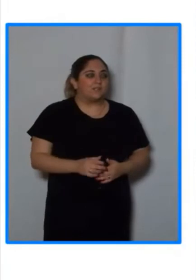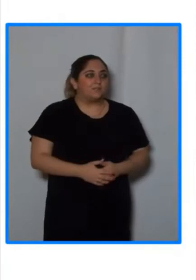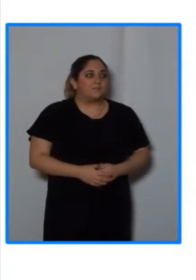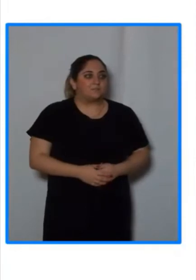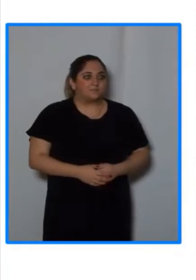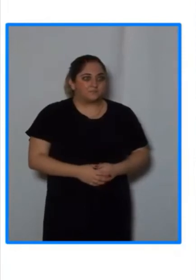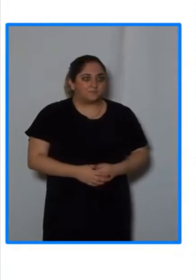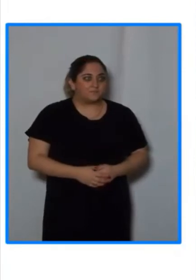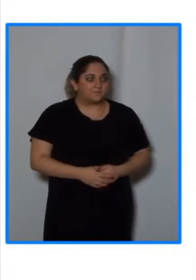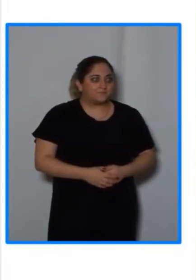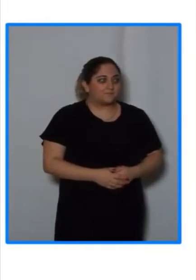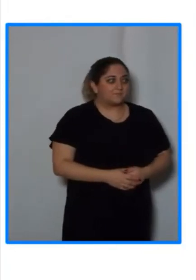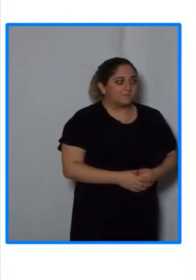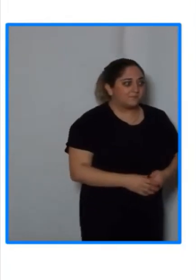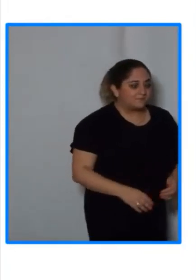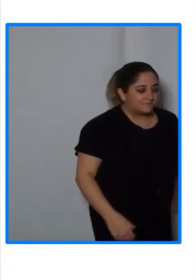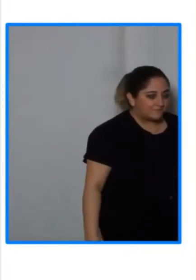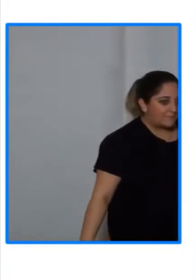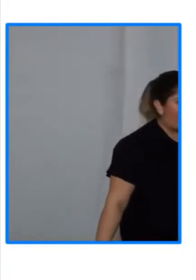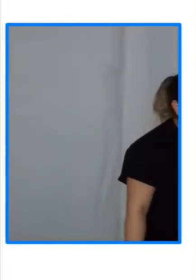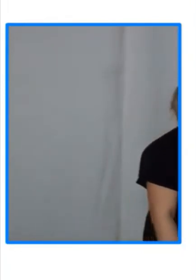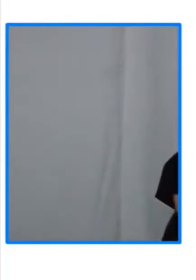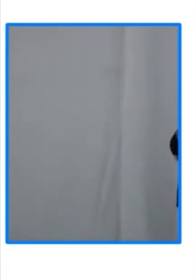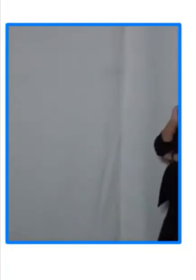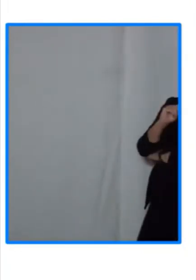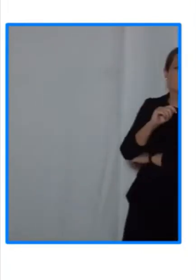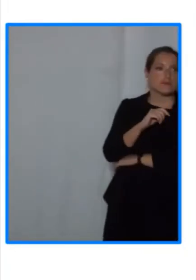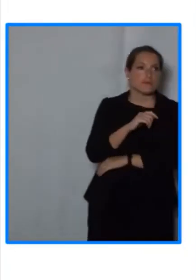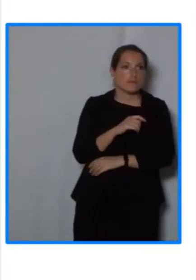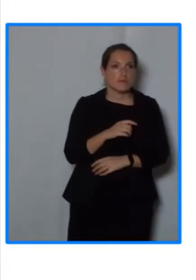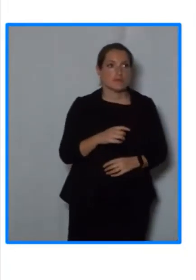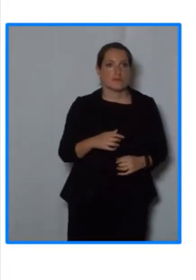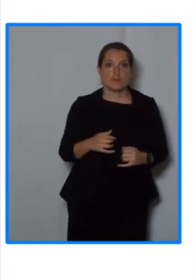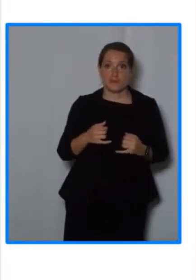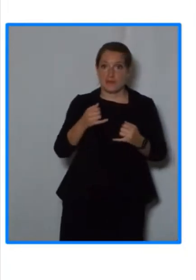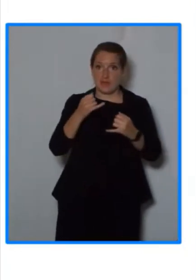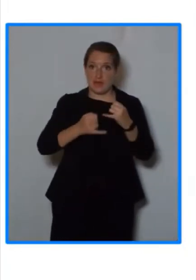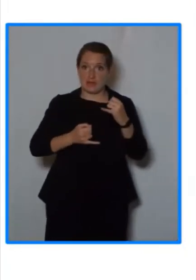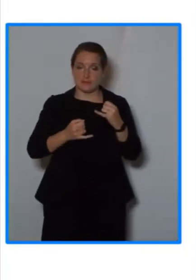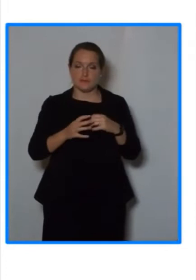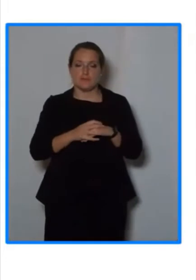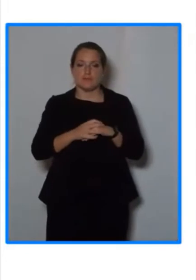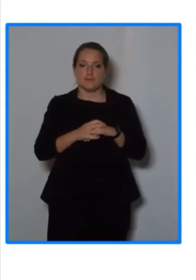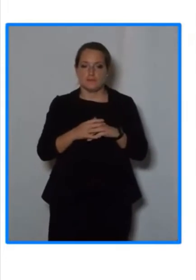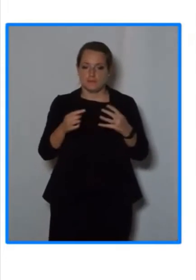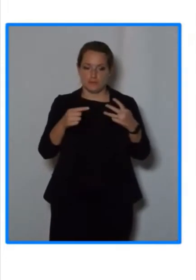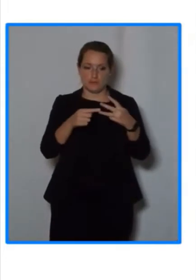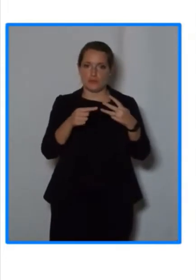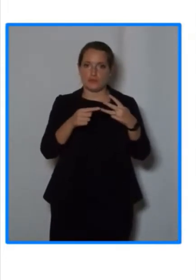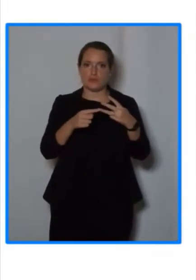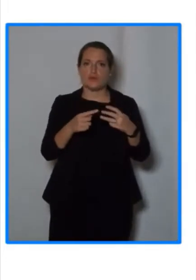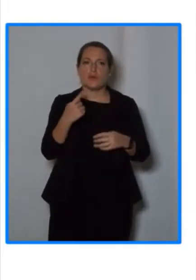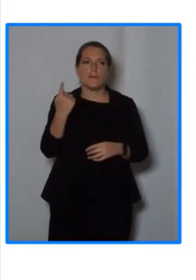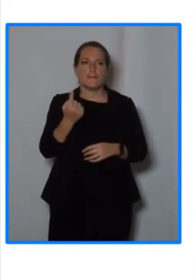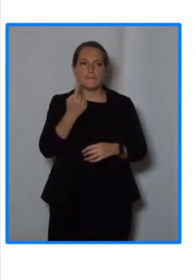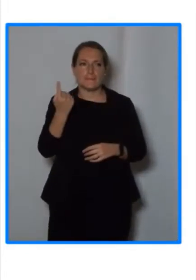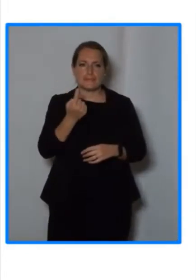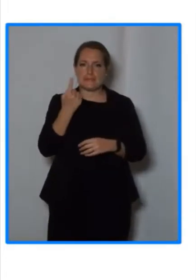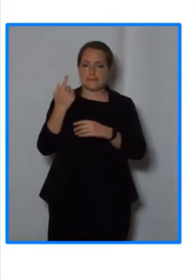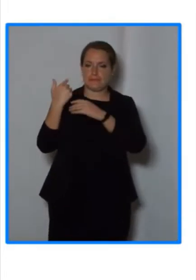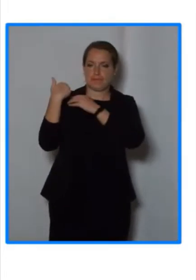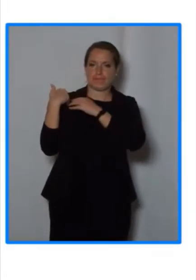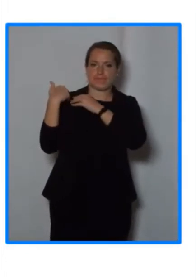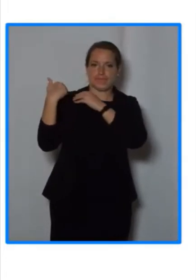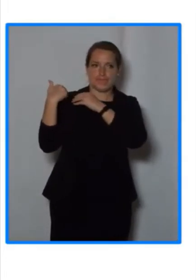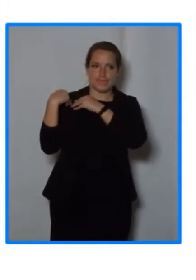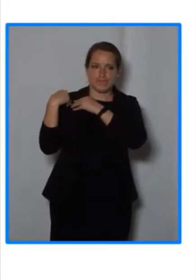create content. And lastly, it's often the project manager or product owner who is responsible for an up-to-date accessibility statement. If